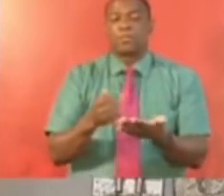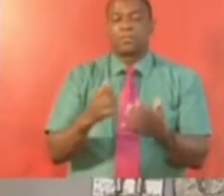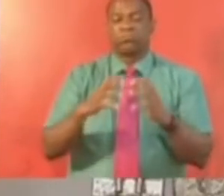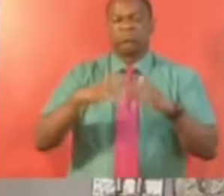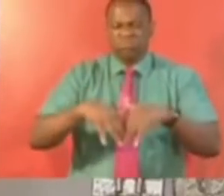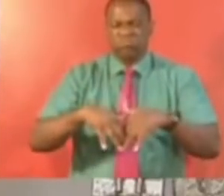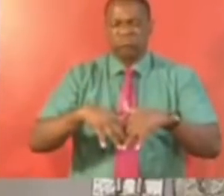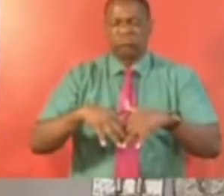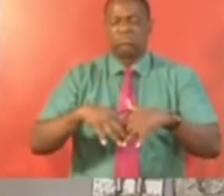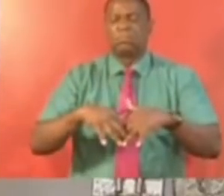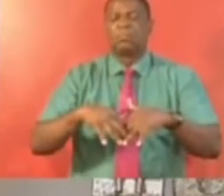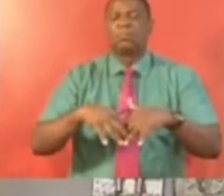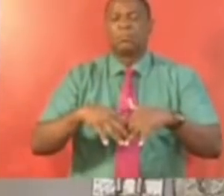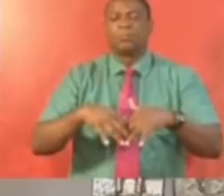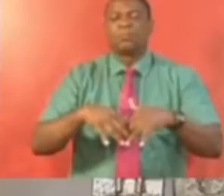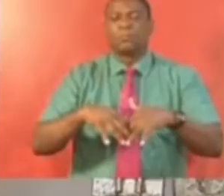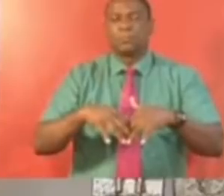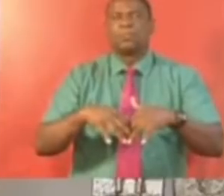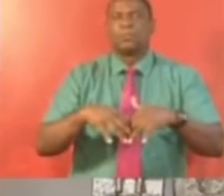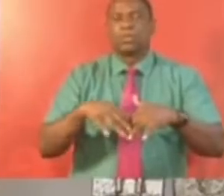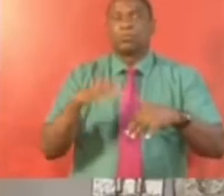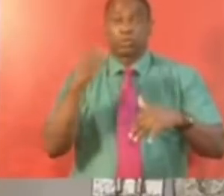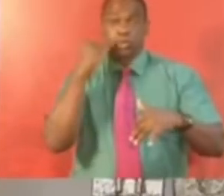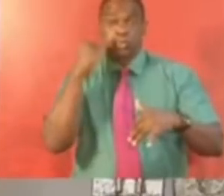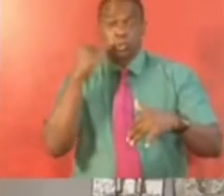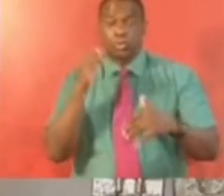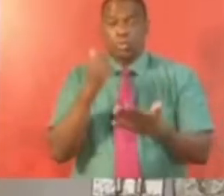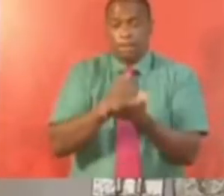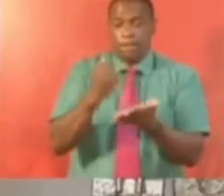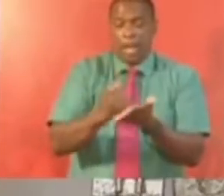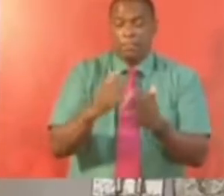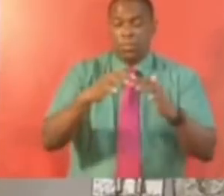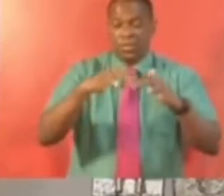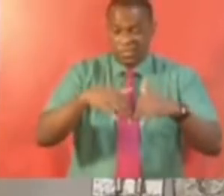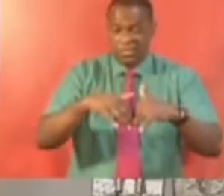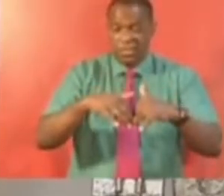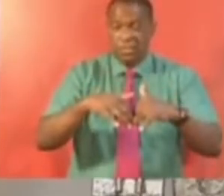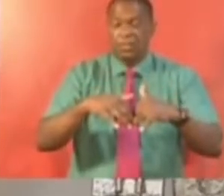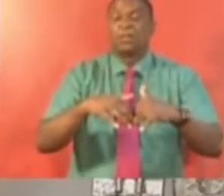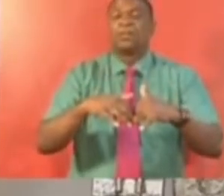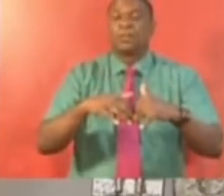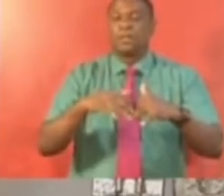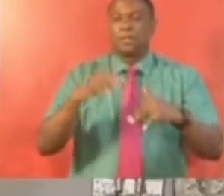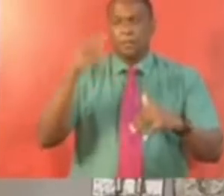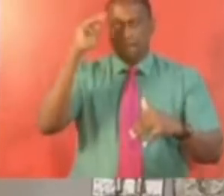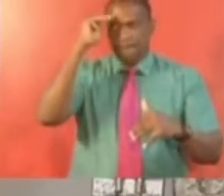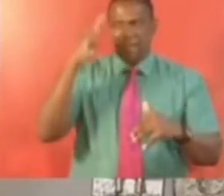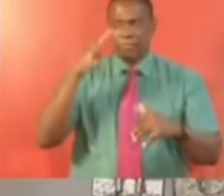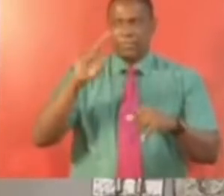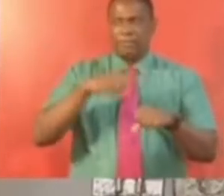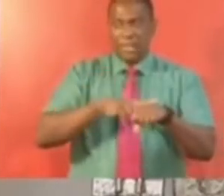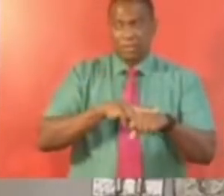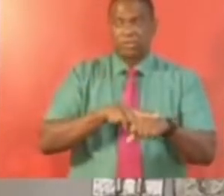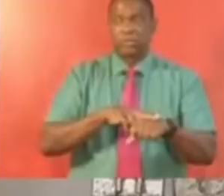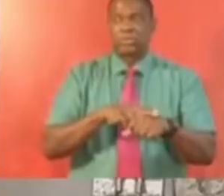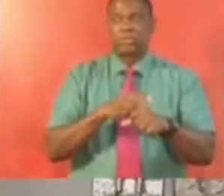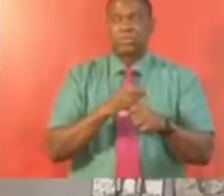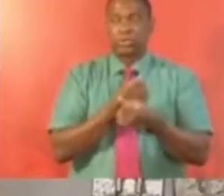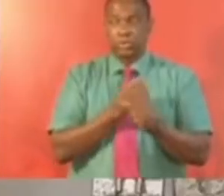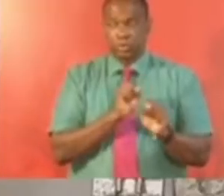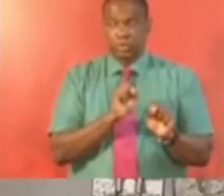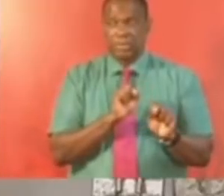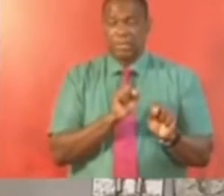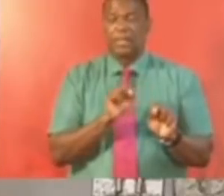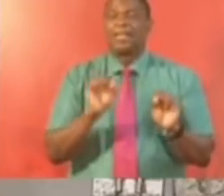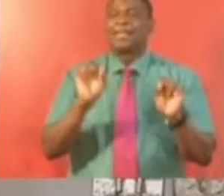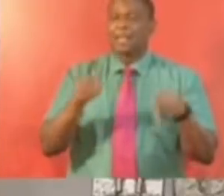expired, immigration via the Minister of National Security via immigration can grant exemptions. I'm not letting that be an issue at all. We